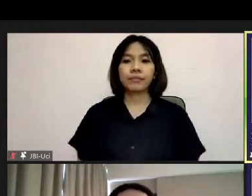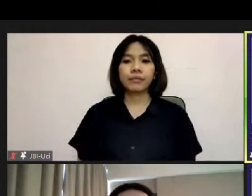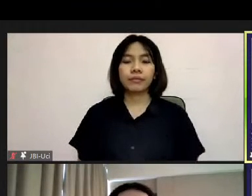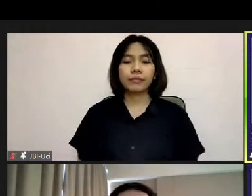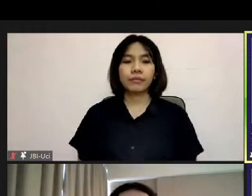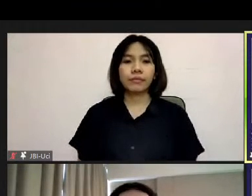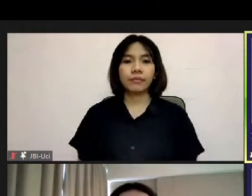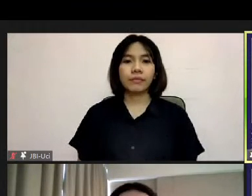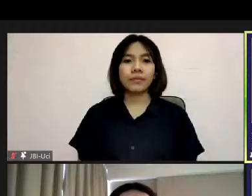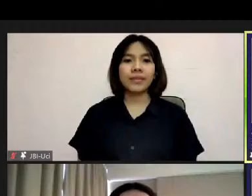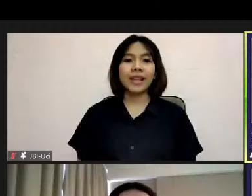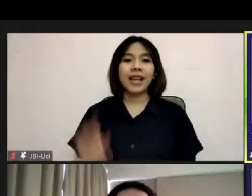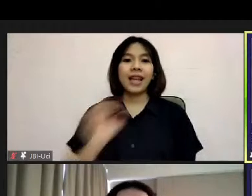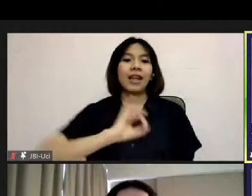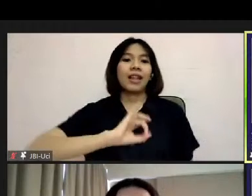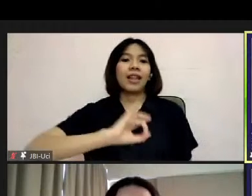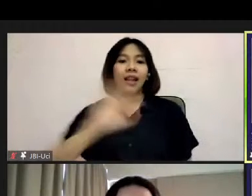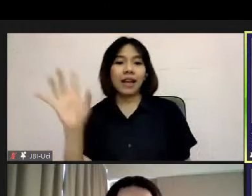also